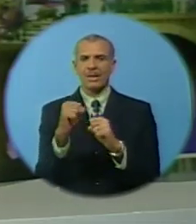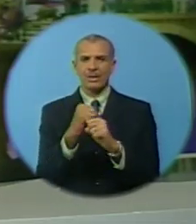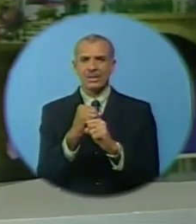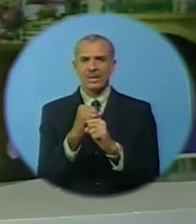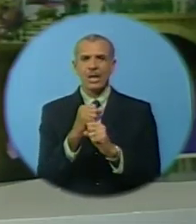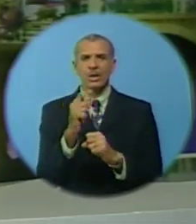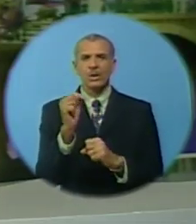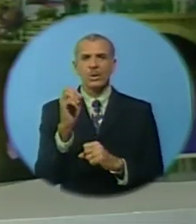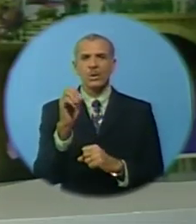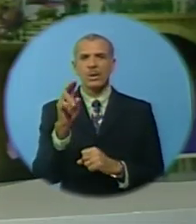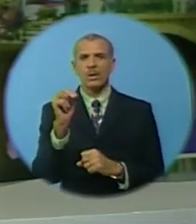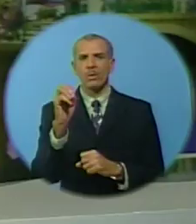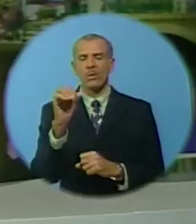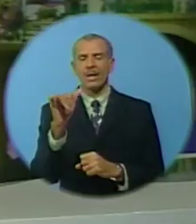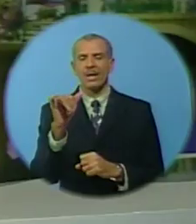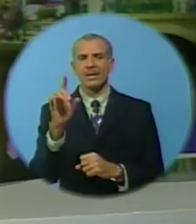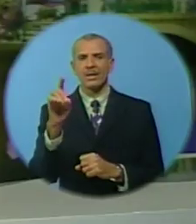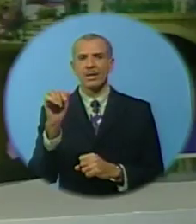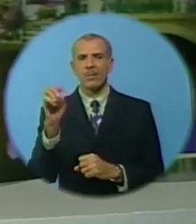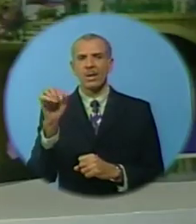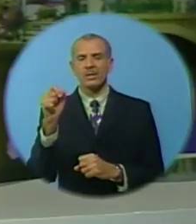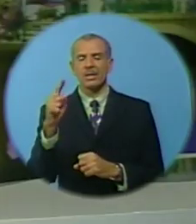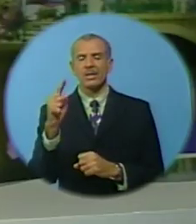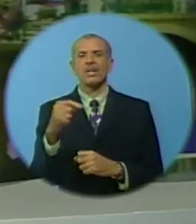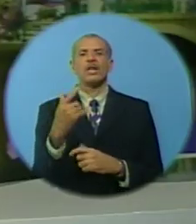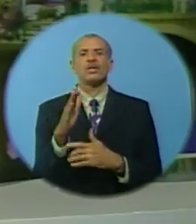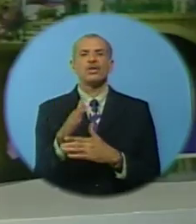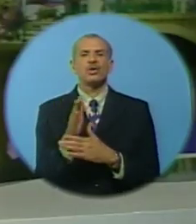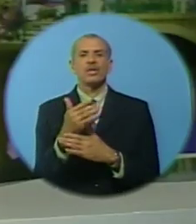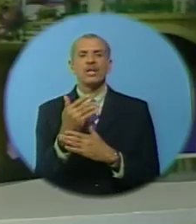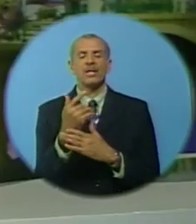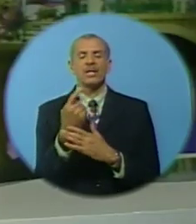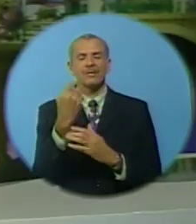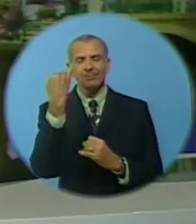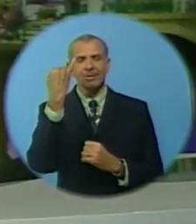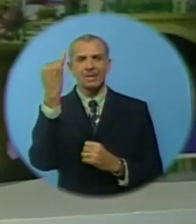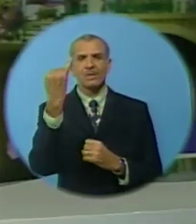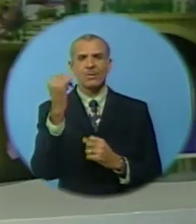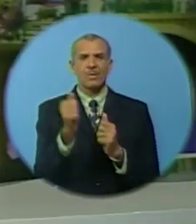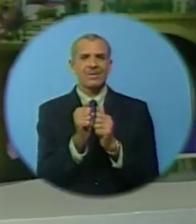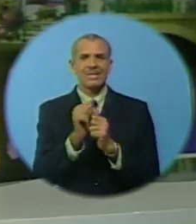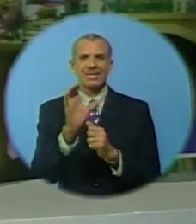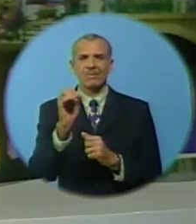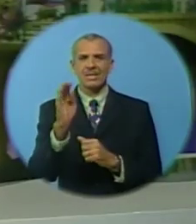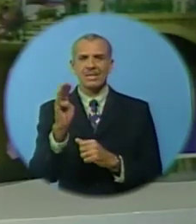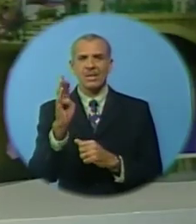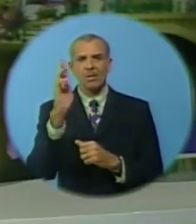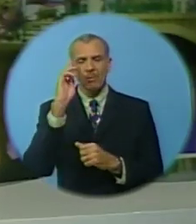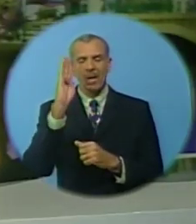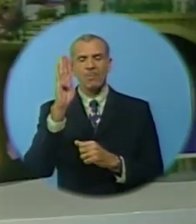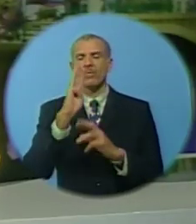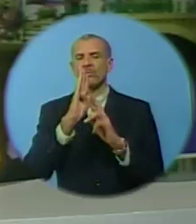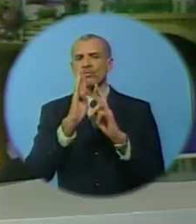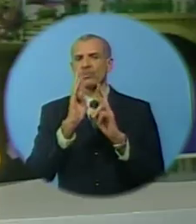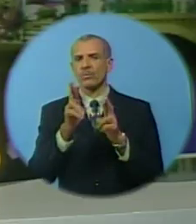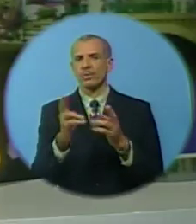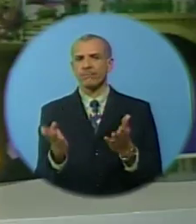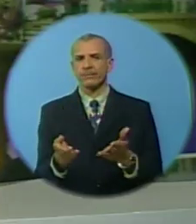developer and an investor, shared his views during a recent interview with CBC. Ryan Broom has the story.